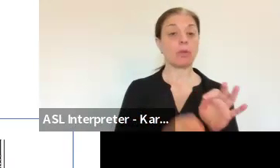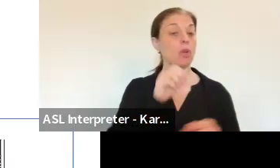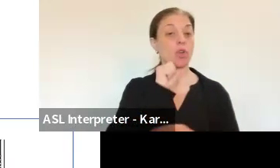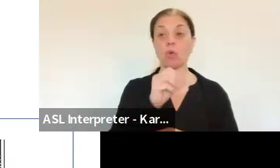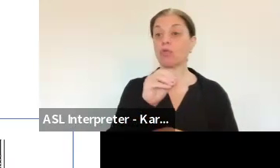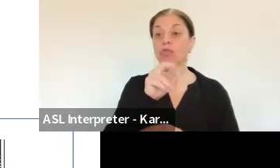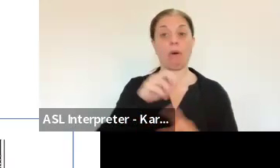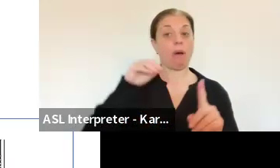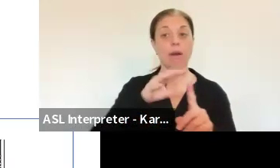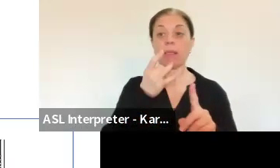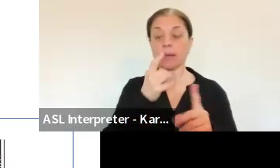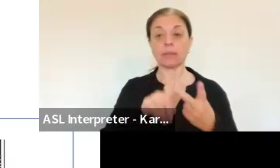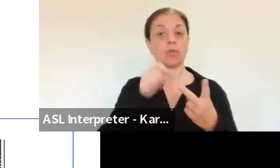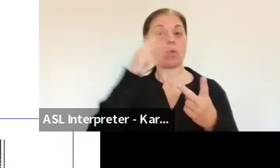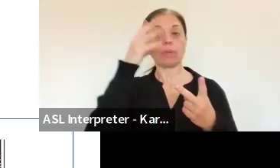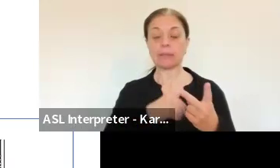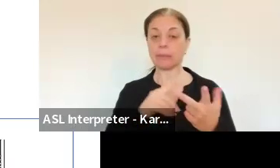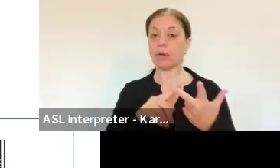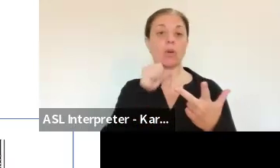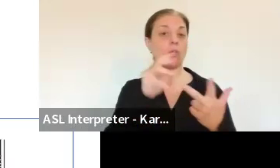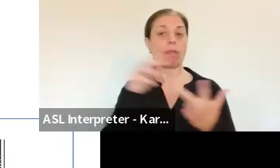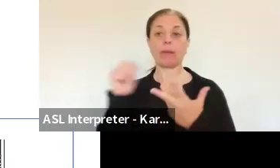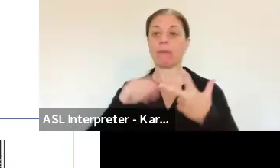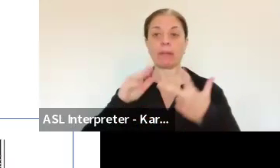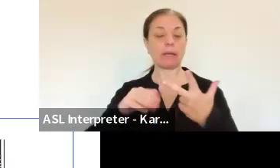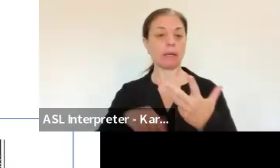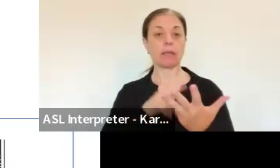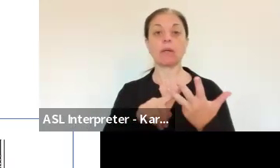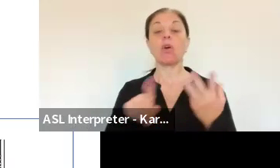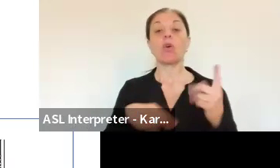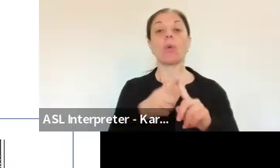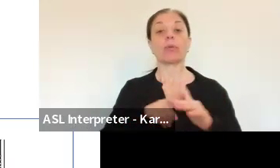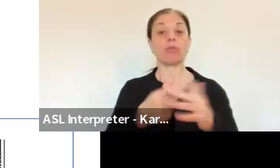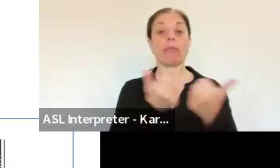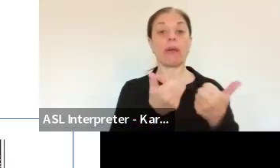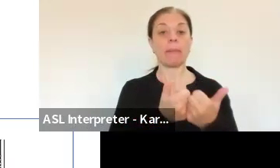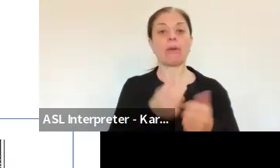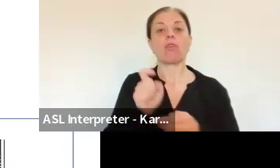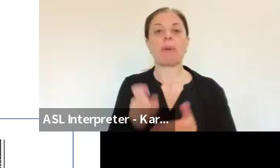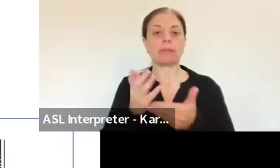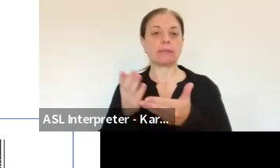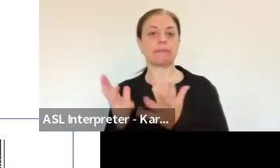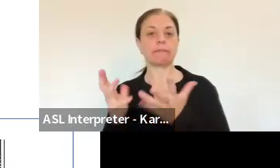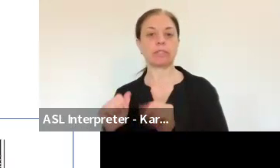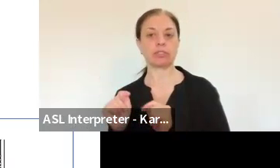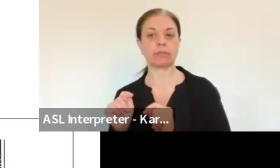on the lights, do not go to sleep, do not leave the building, and once you start the game, you must finish